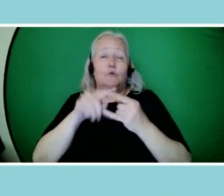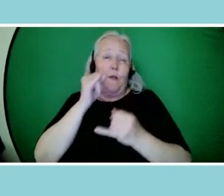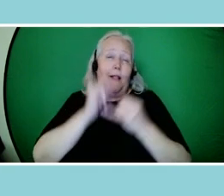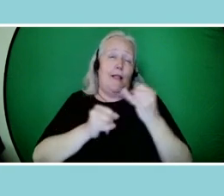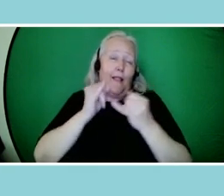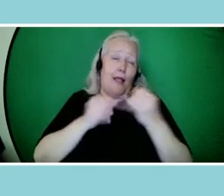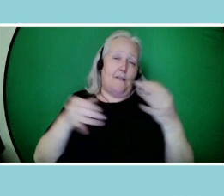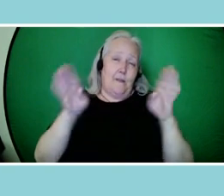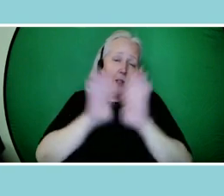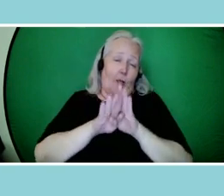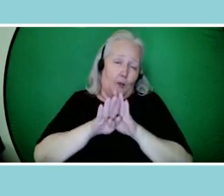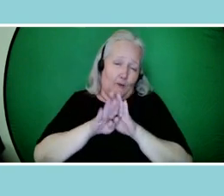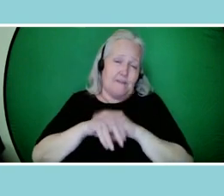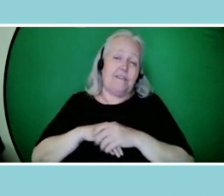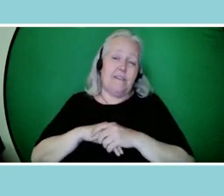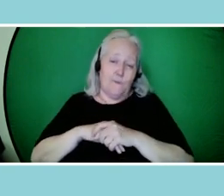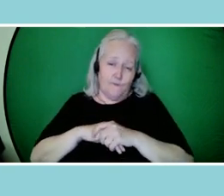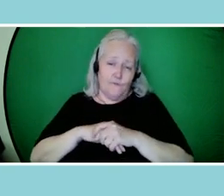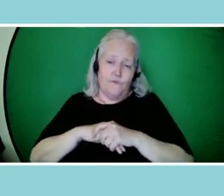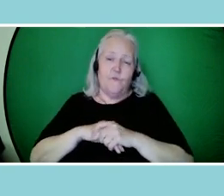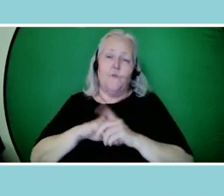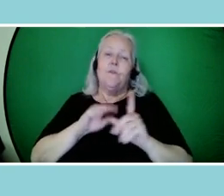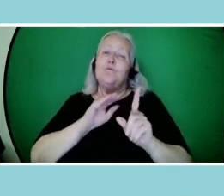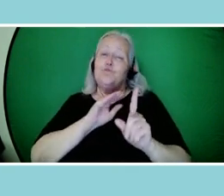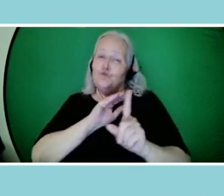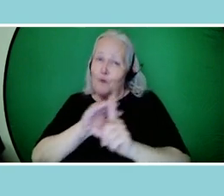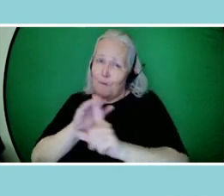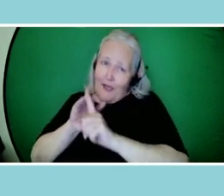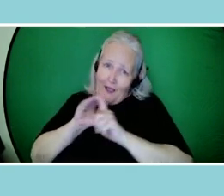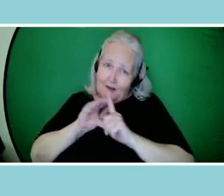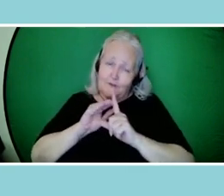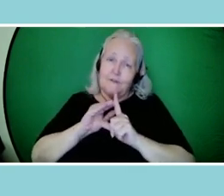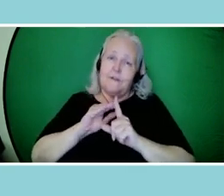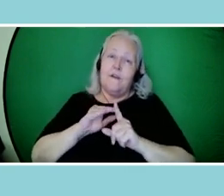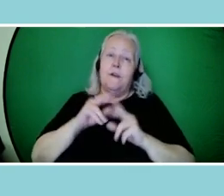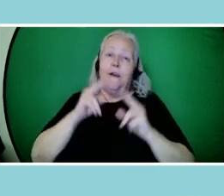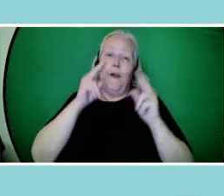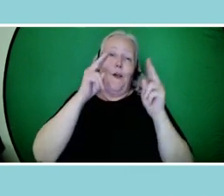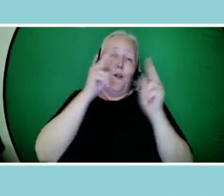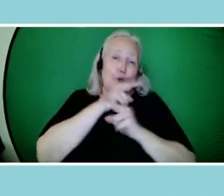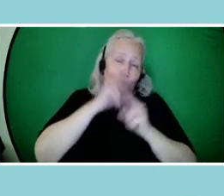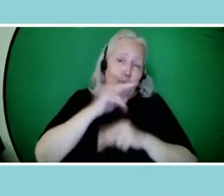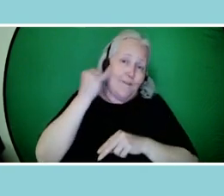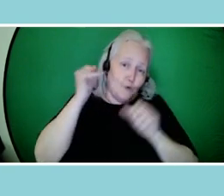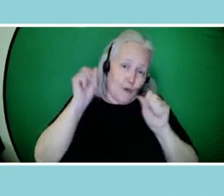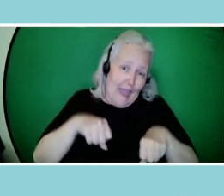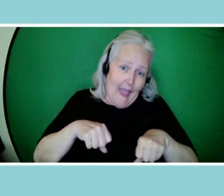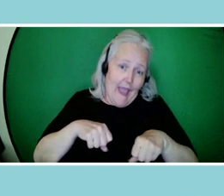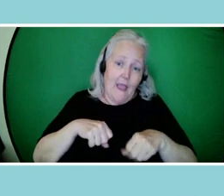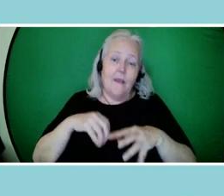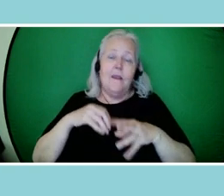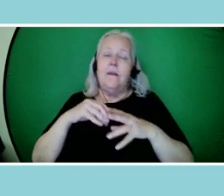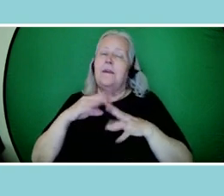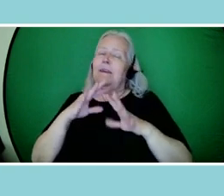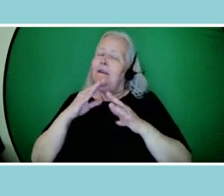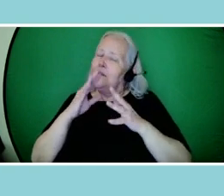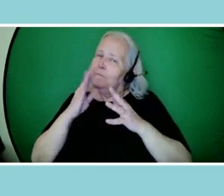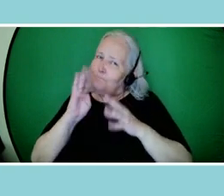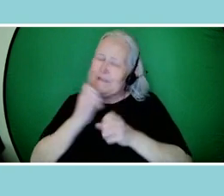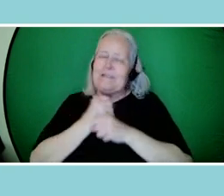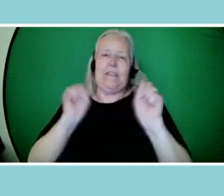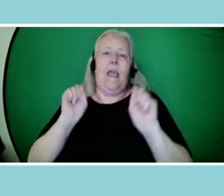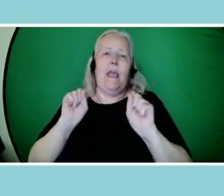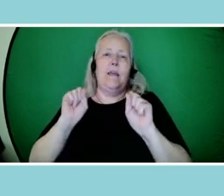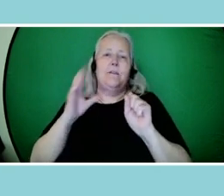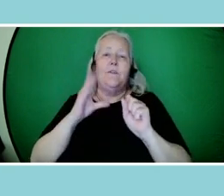slide, just want to remind you all to be humorous when you can be. Be safe as much as you can be. Thank you so